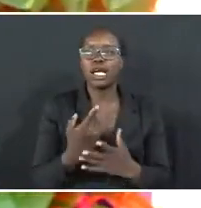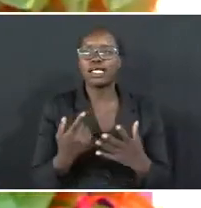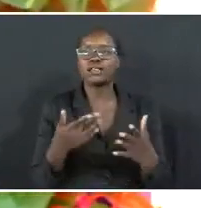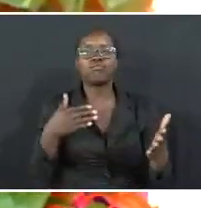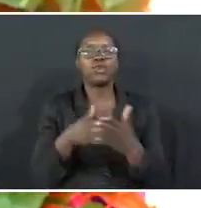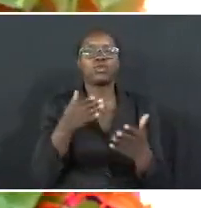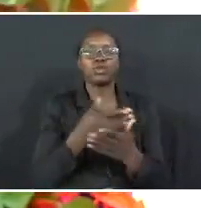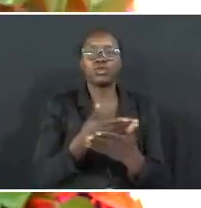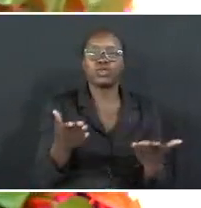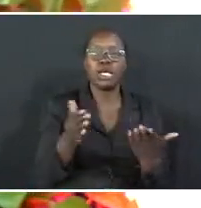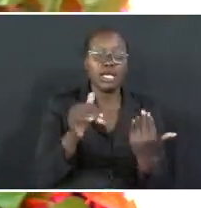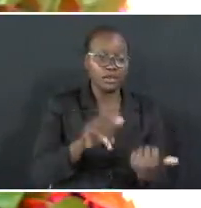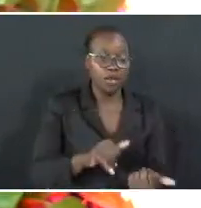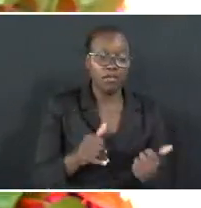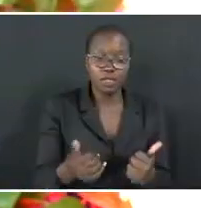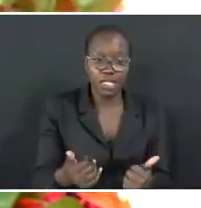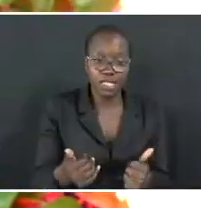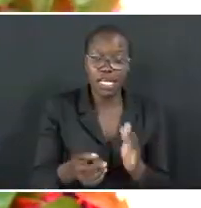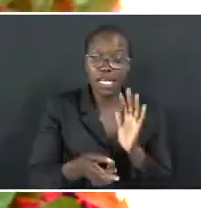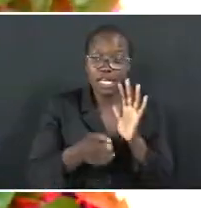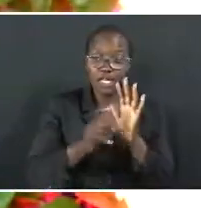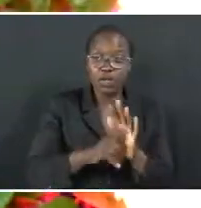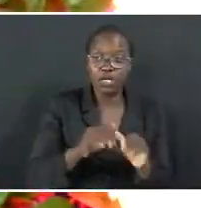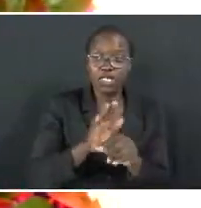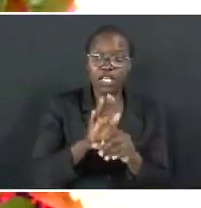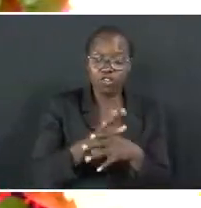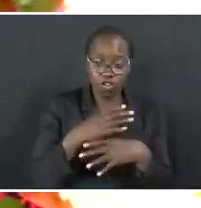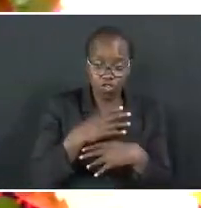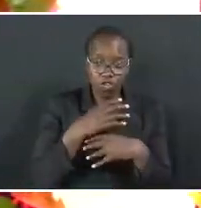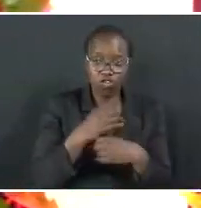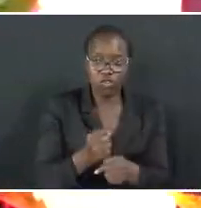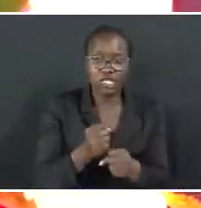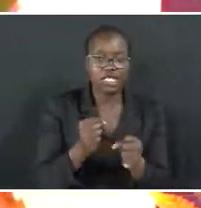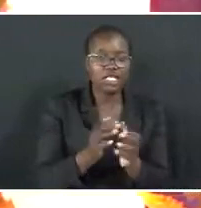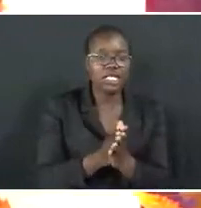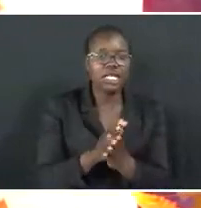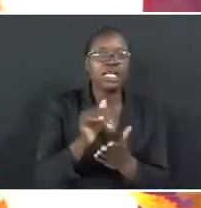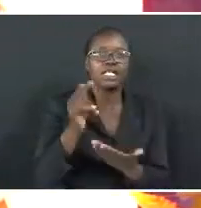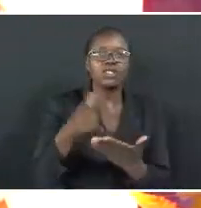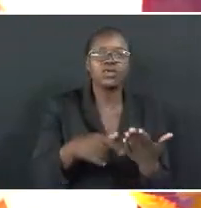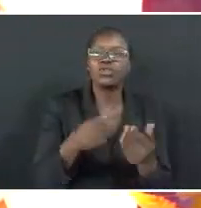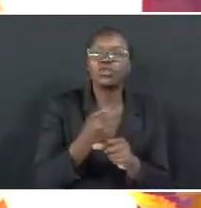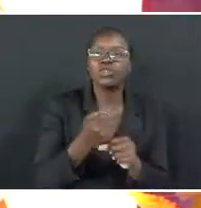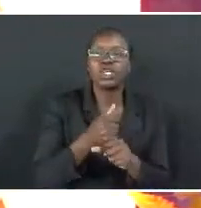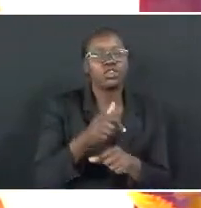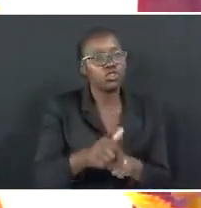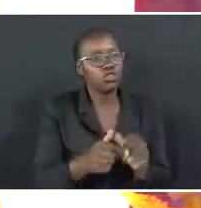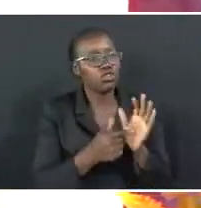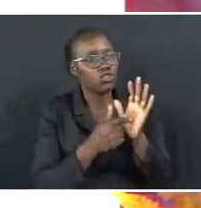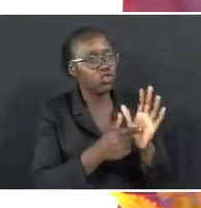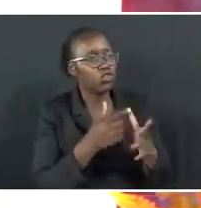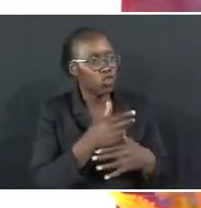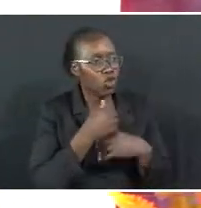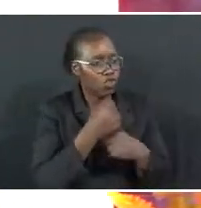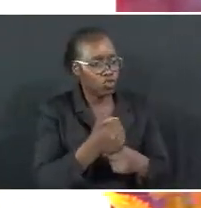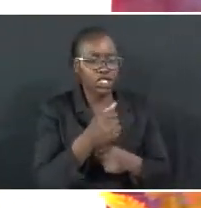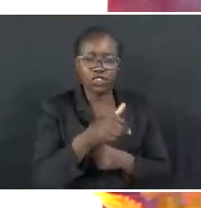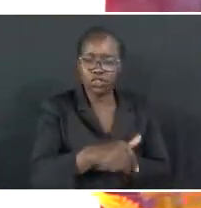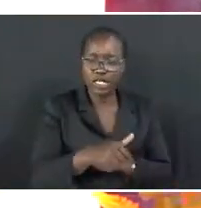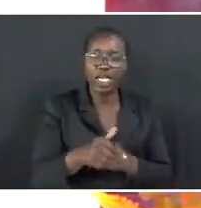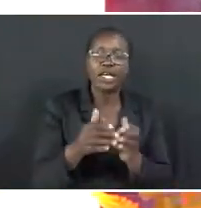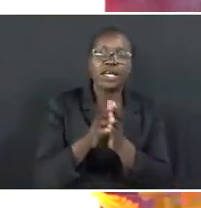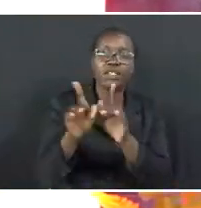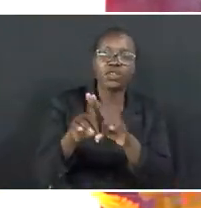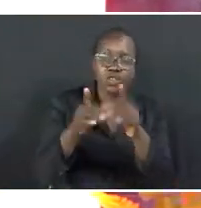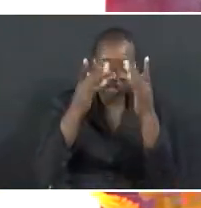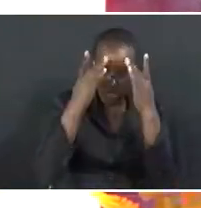you. Being baptized requires a lot of confidence, and that is what you have done today. You have shown your confidence. And even